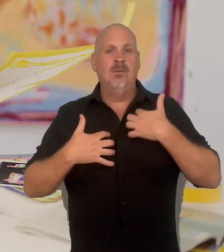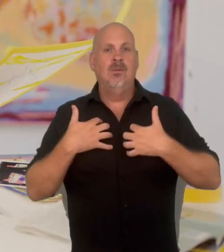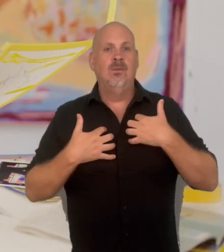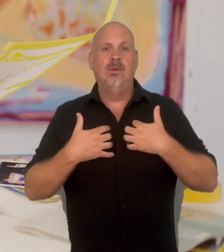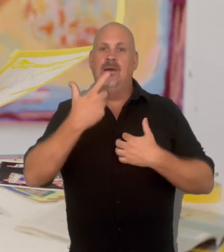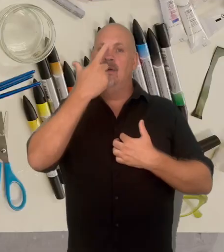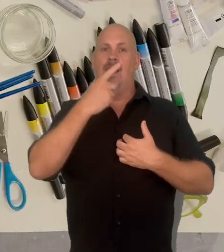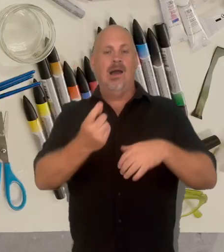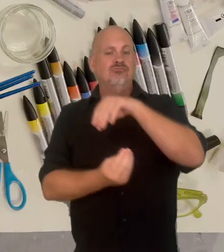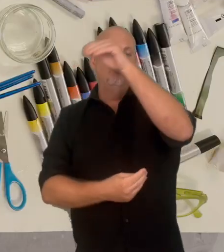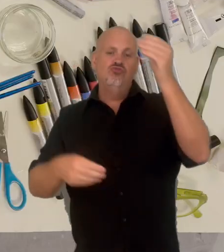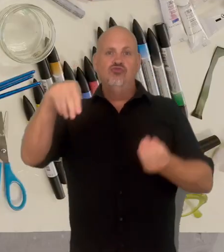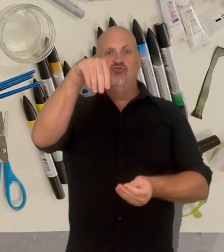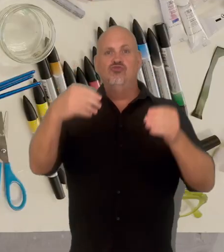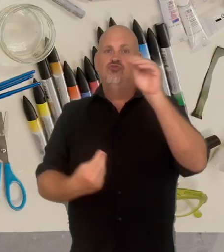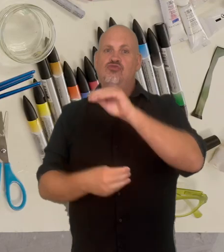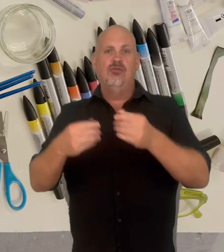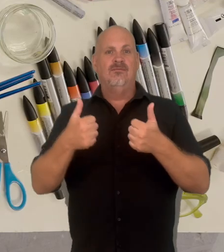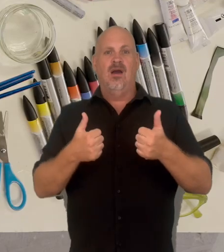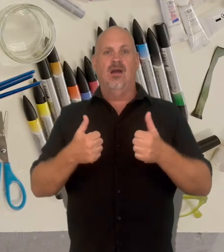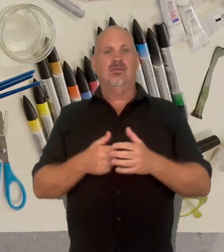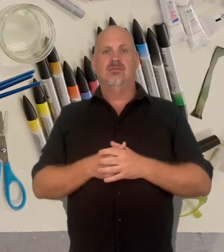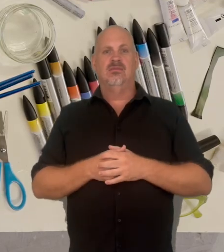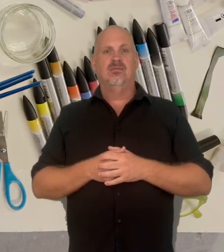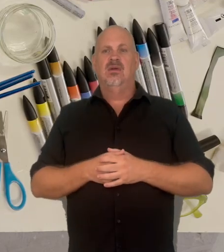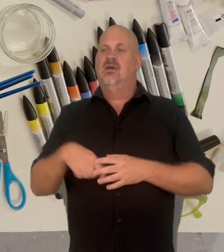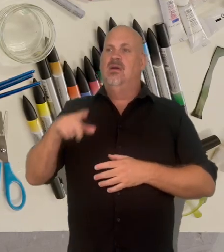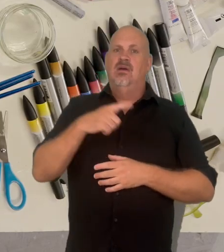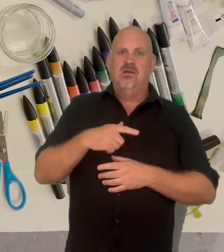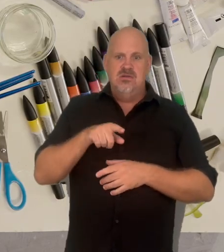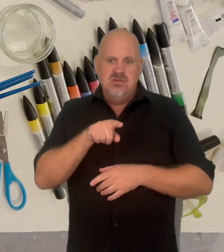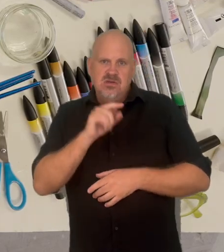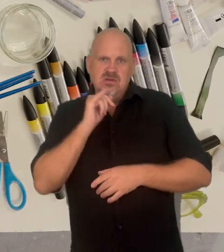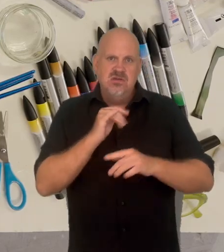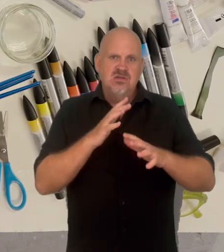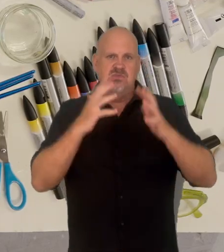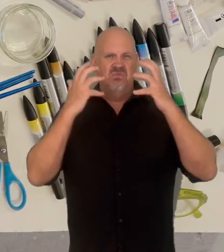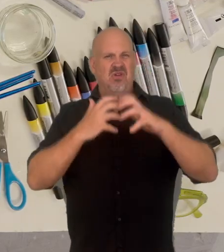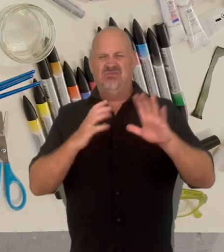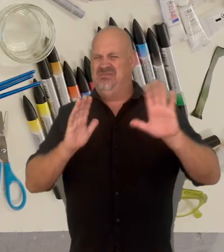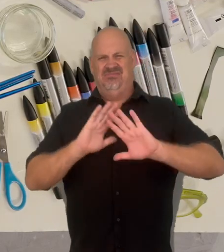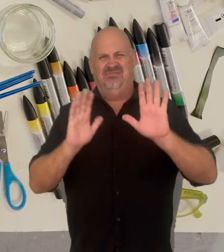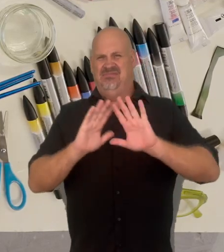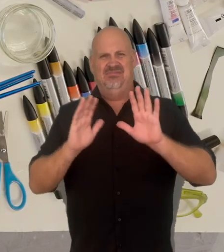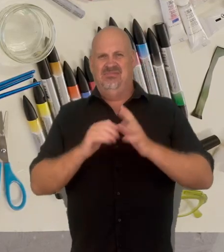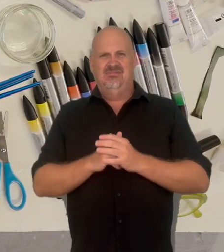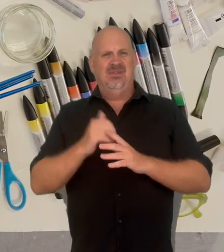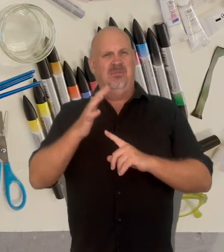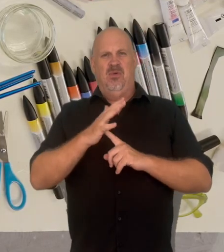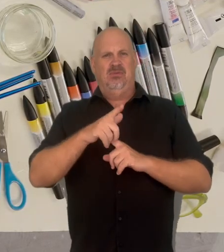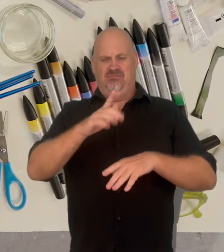want, and nobody is going to care or judge, and most importantly, yourself.